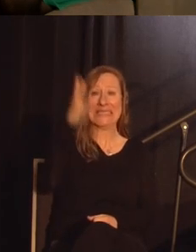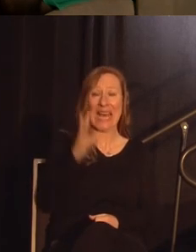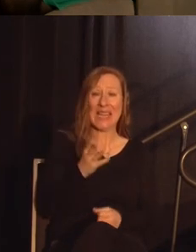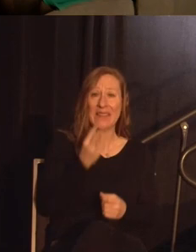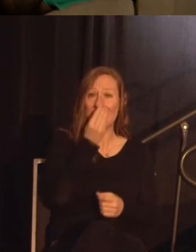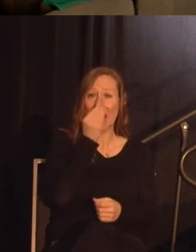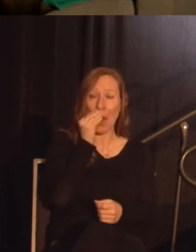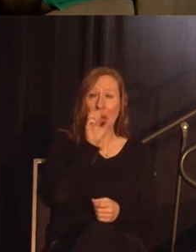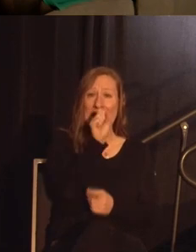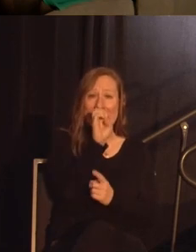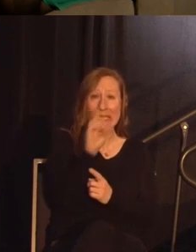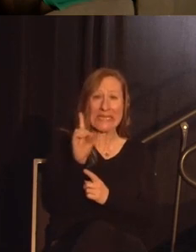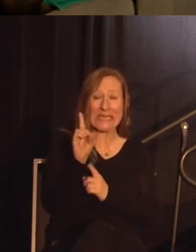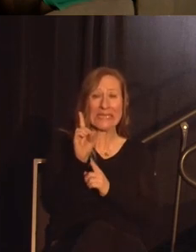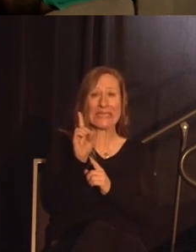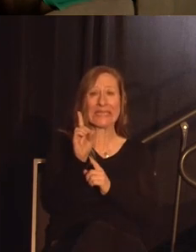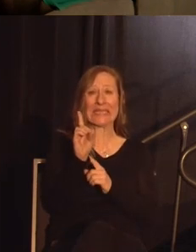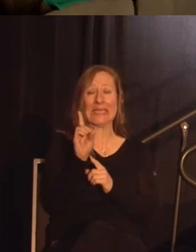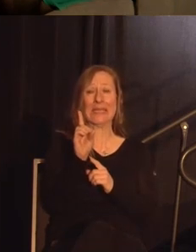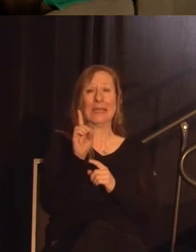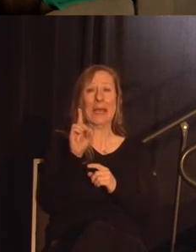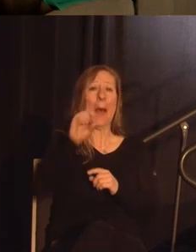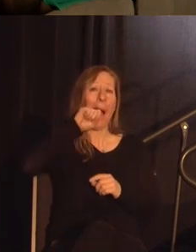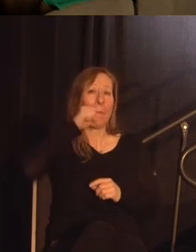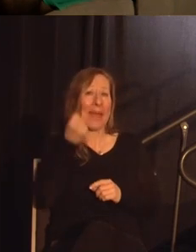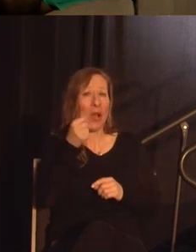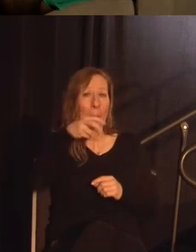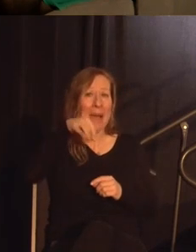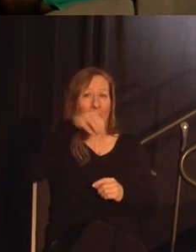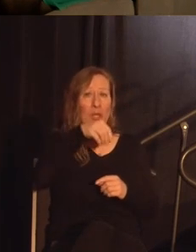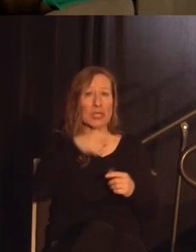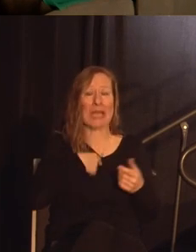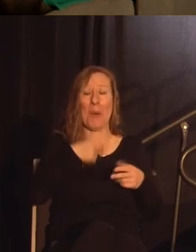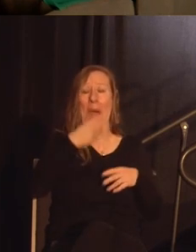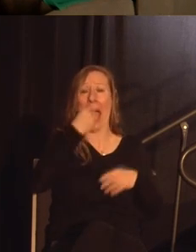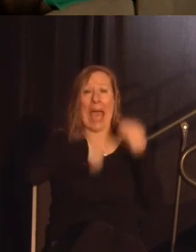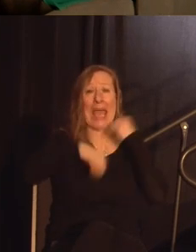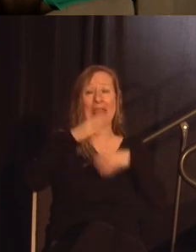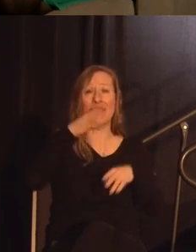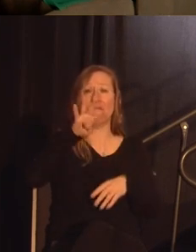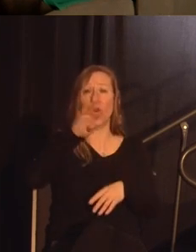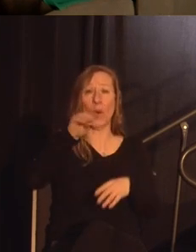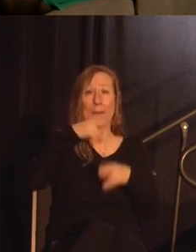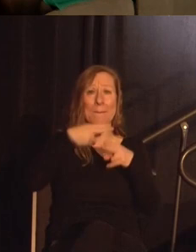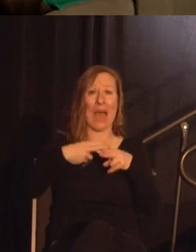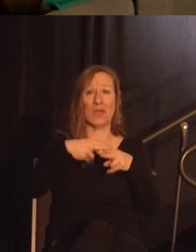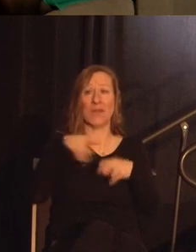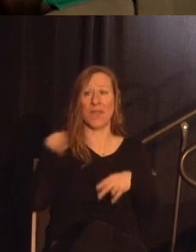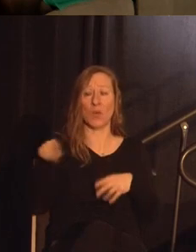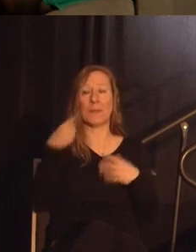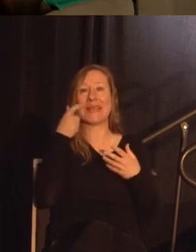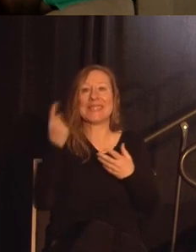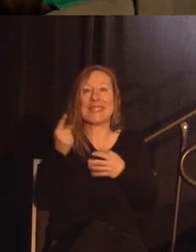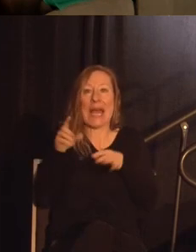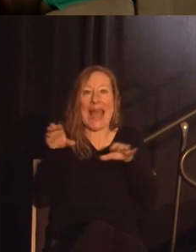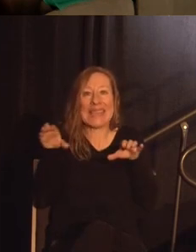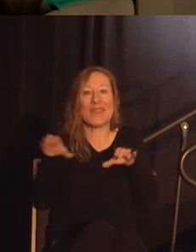sunflower seeds with pickle powder on them. So I ate like 40 pounds of those. Again, it's an activity because you have to